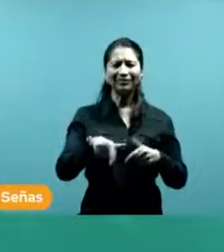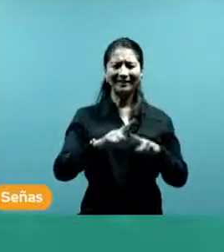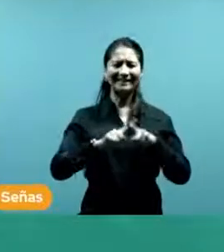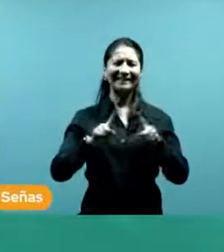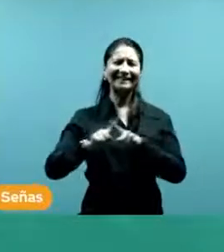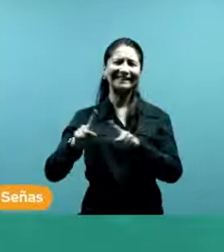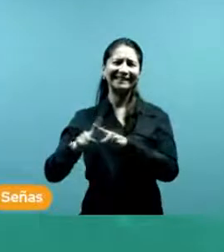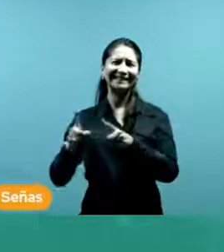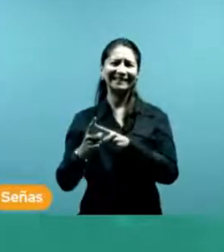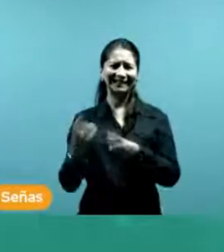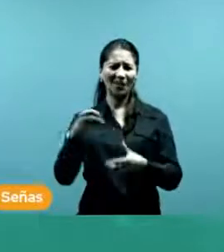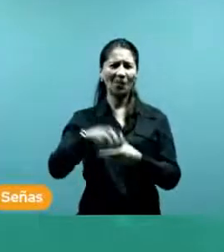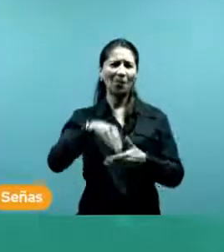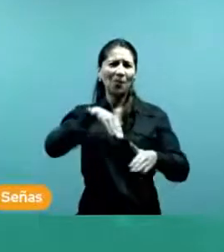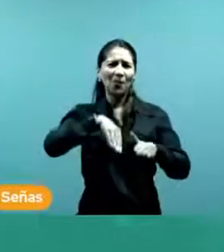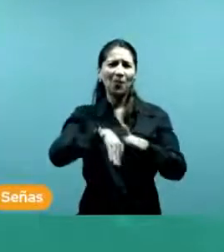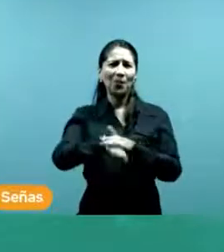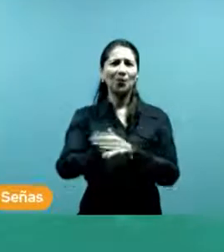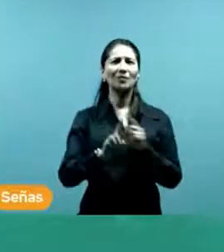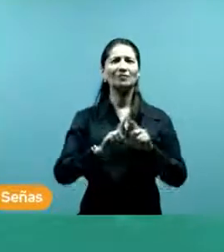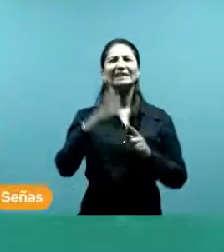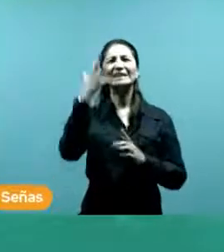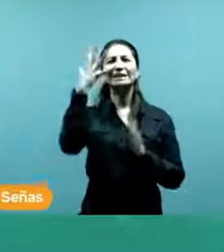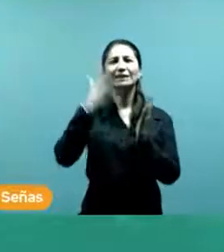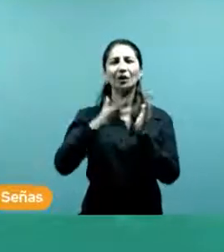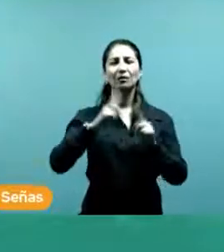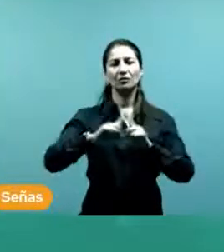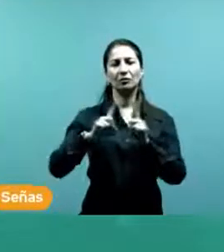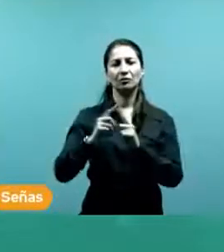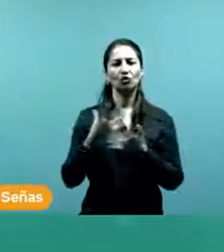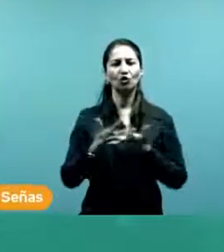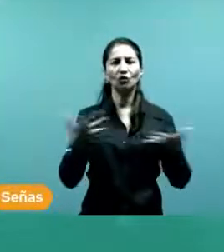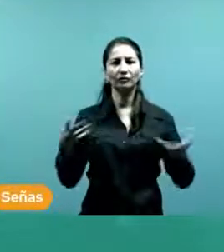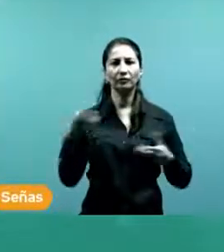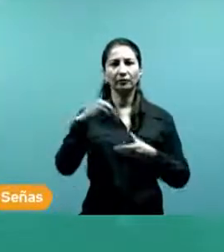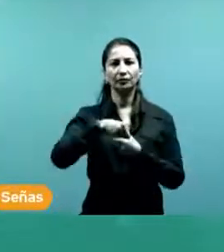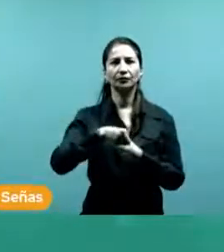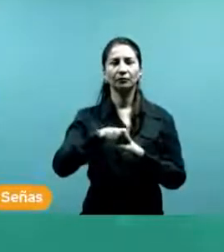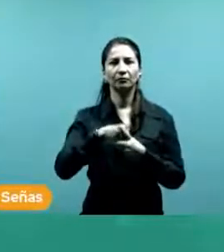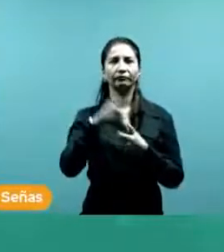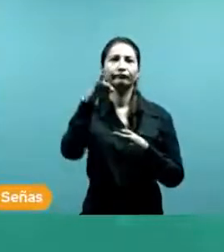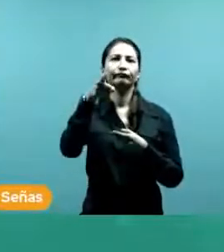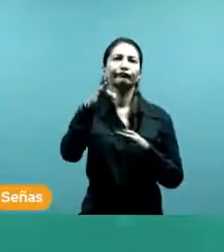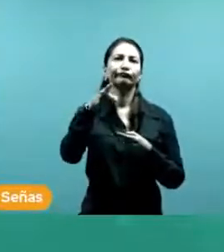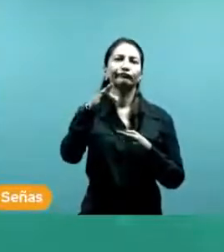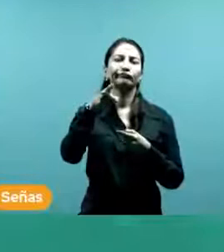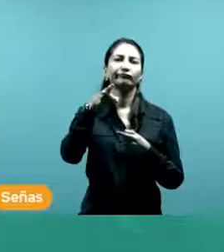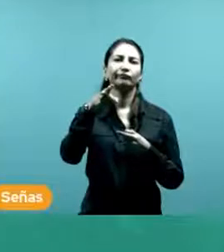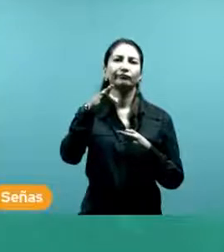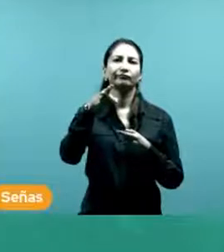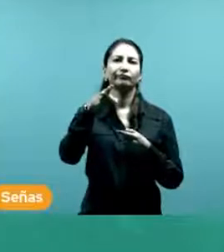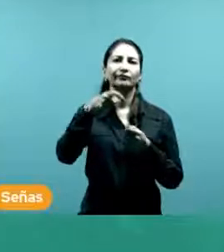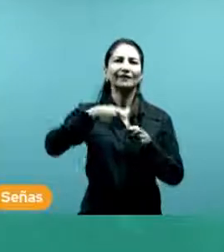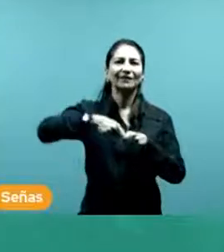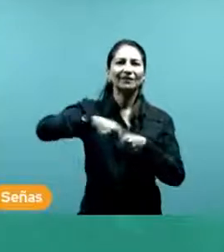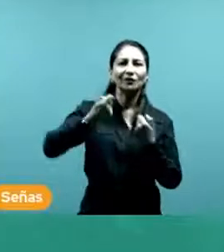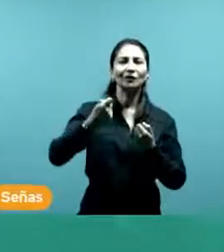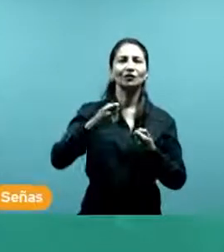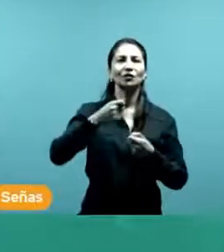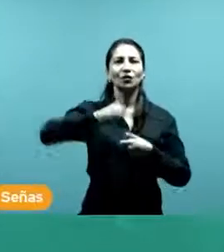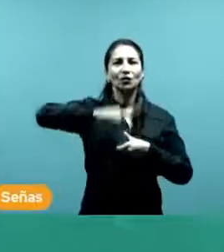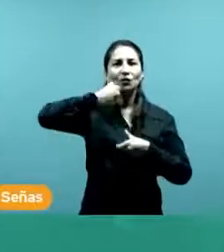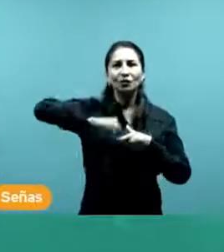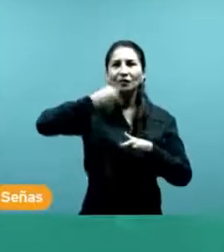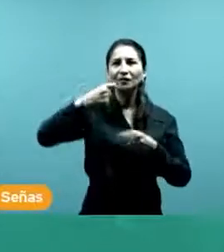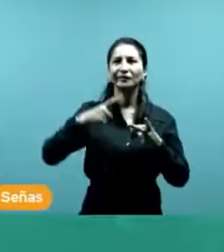5,000 objetos. And here you can see just some of them. Pueden ver algunos. Some of them are just pieces of spoons